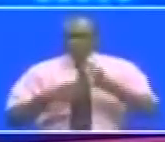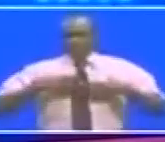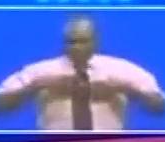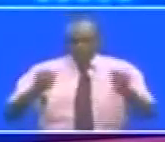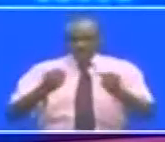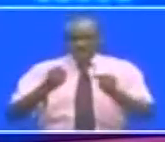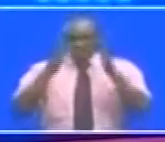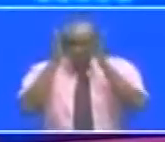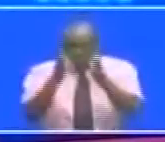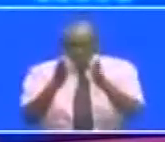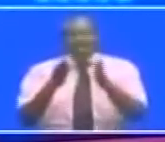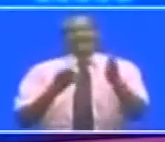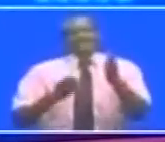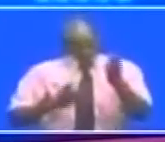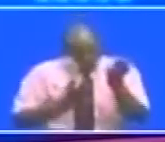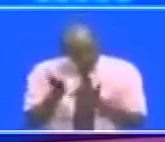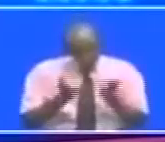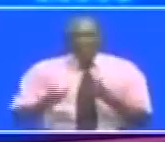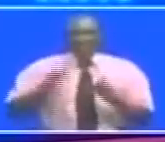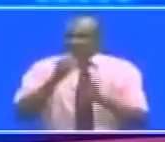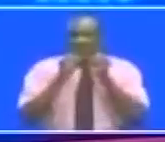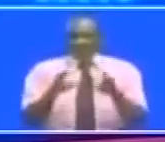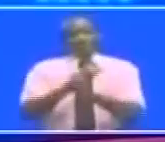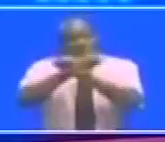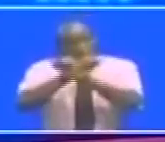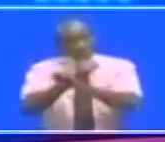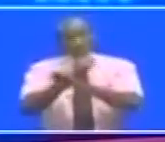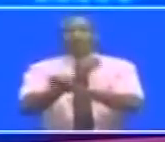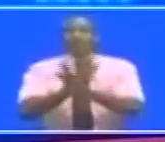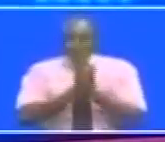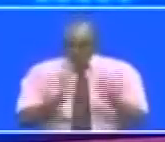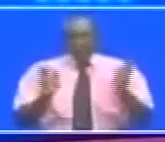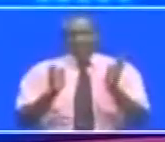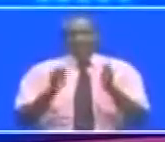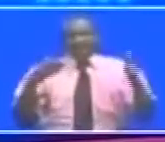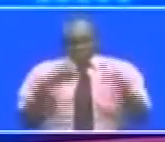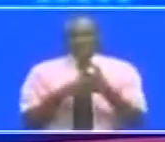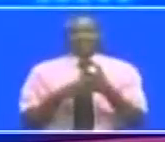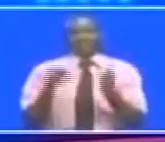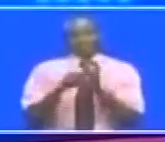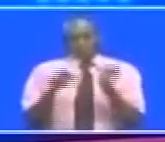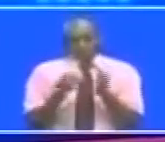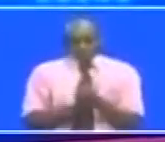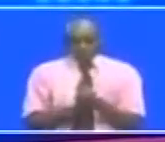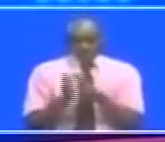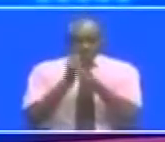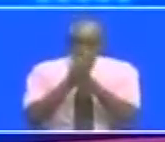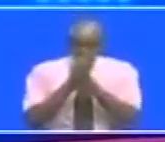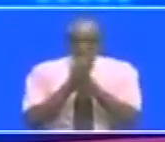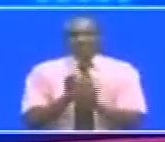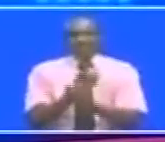courage, commitment, and selflessness to protect the public against security threats. Patrick Camino